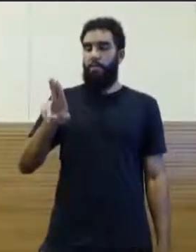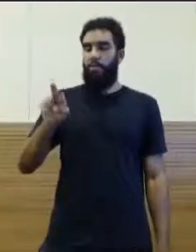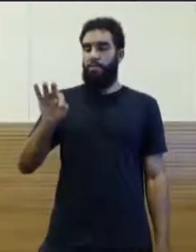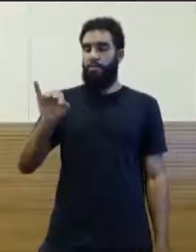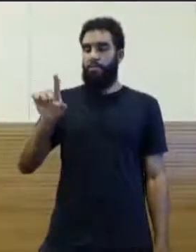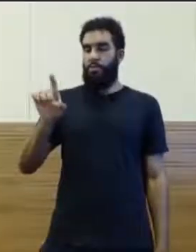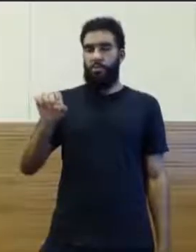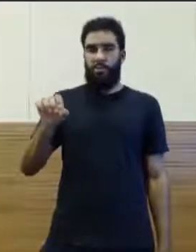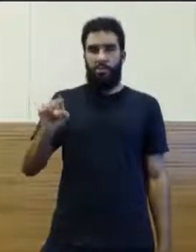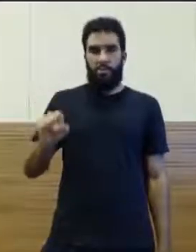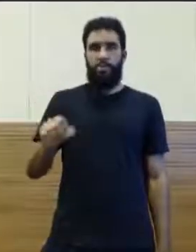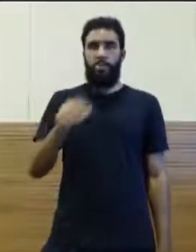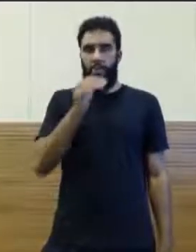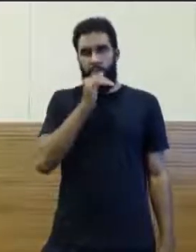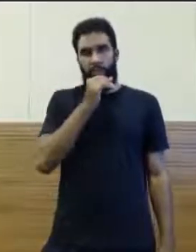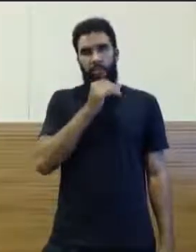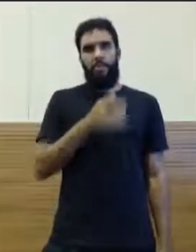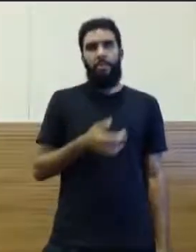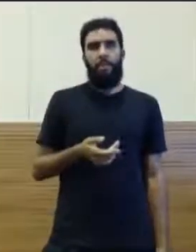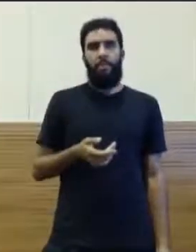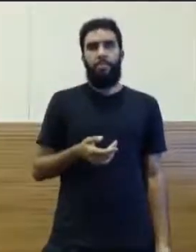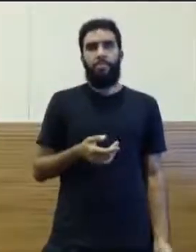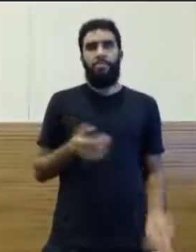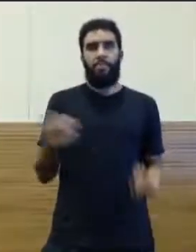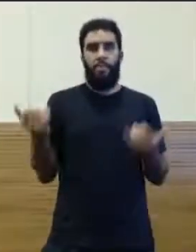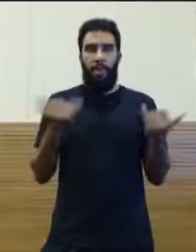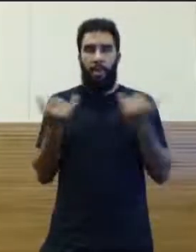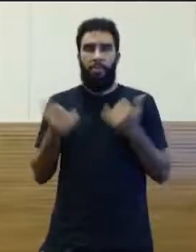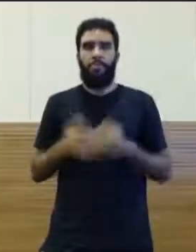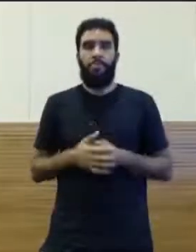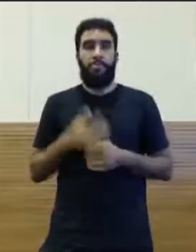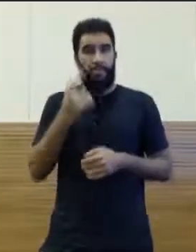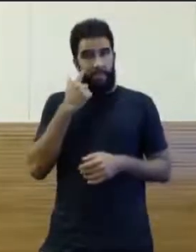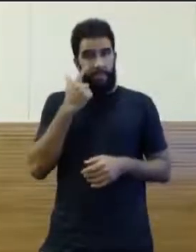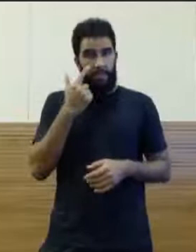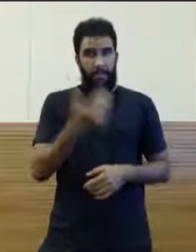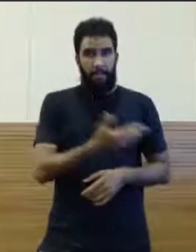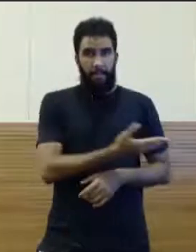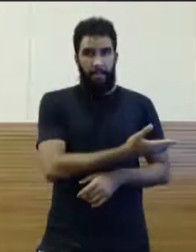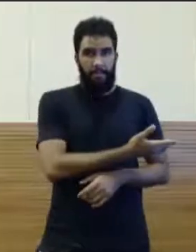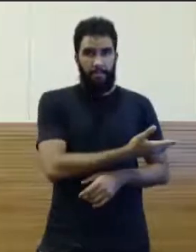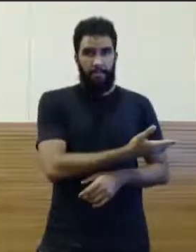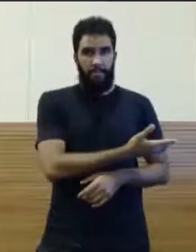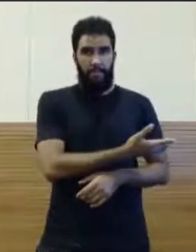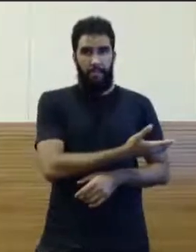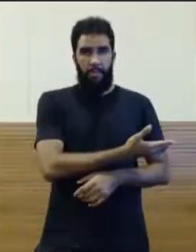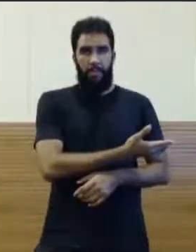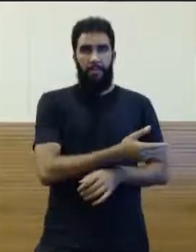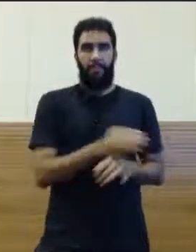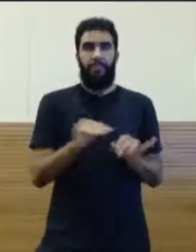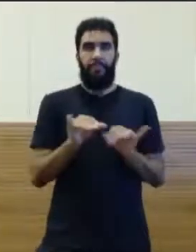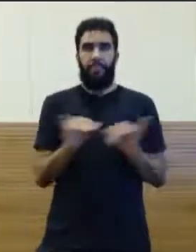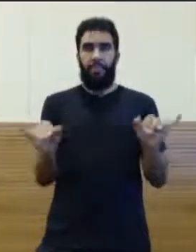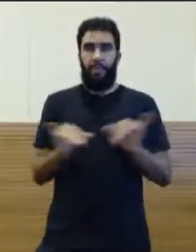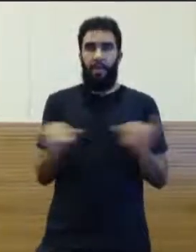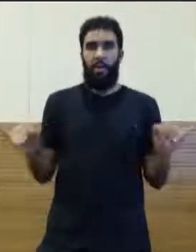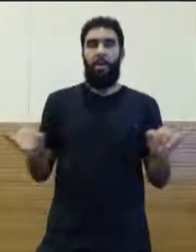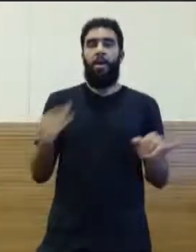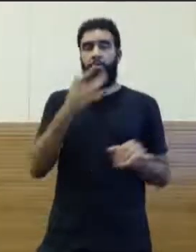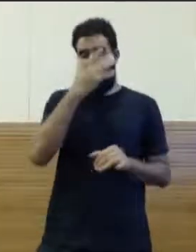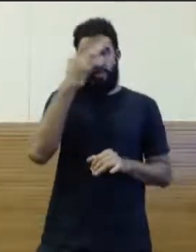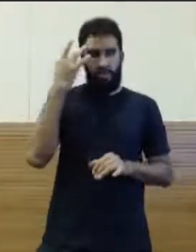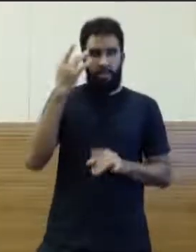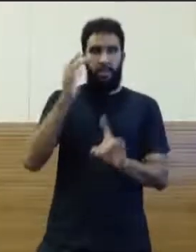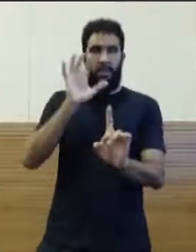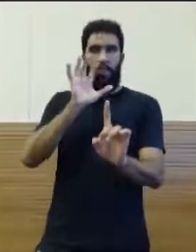Here, people in delicatessens, they could see these messages. This is photos of